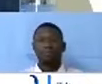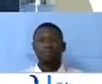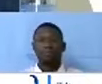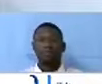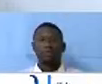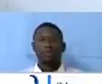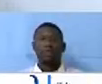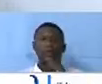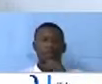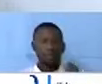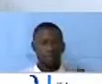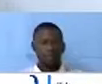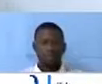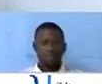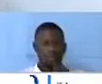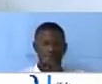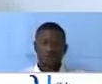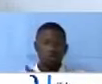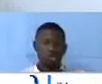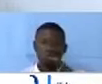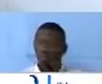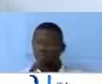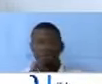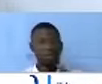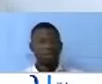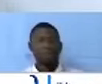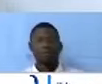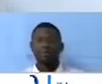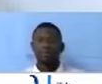Mr. Chairman, I said no again. Mr. Chairman, man, I did it.